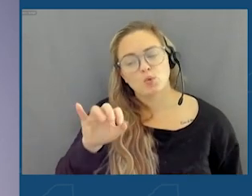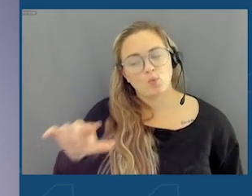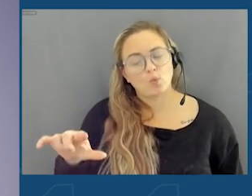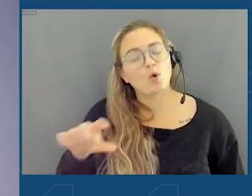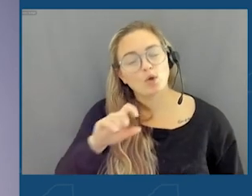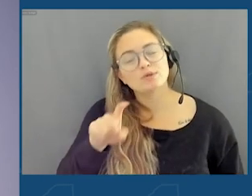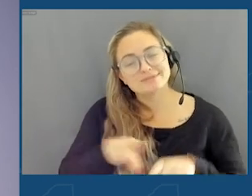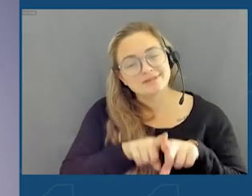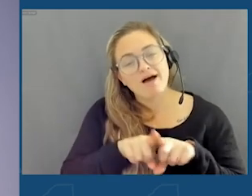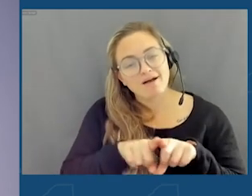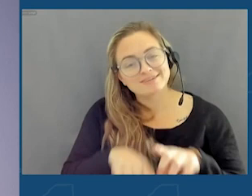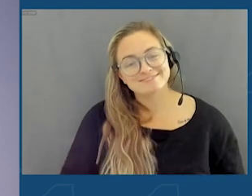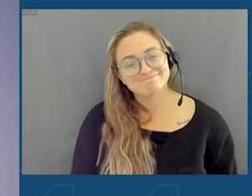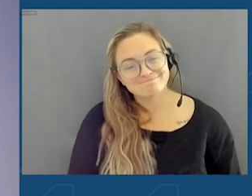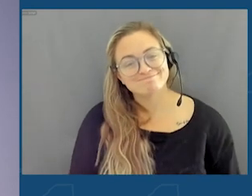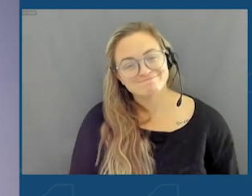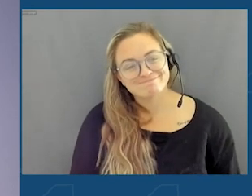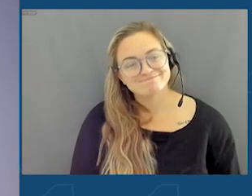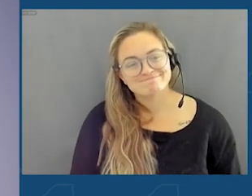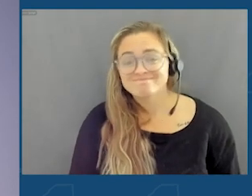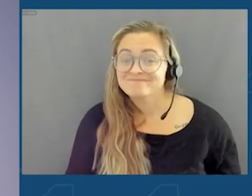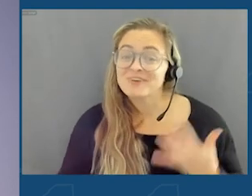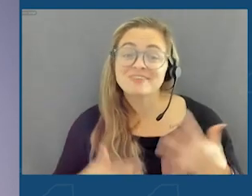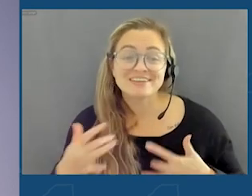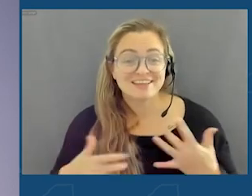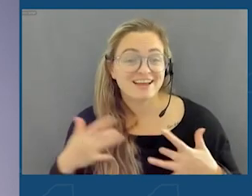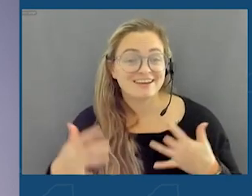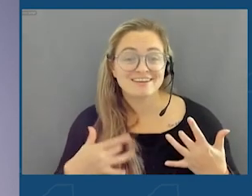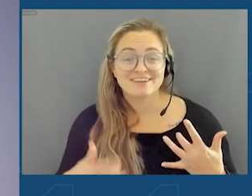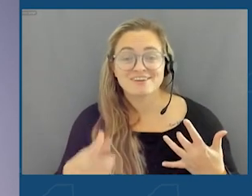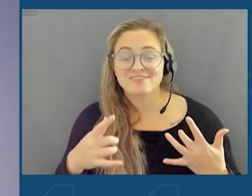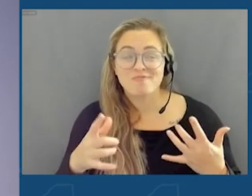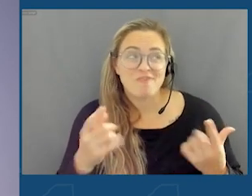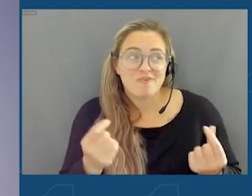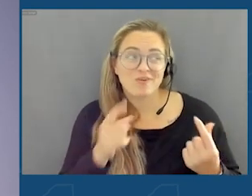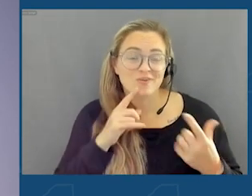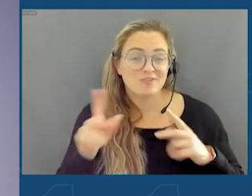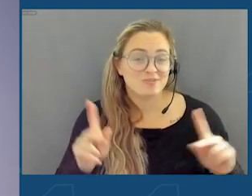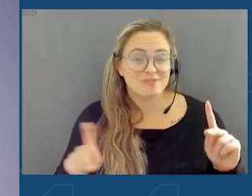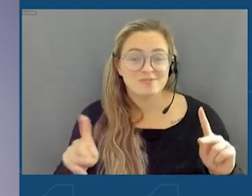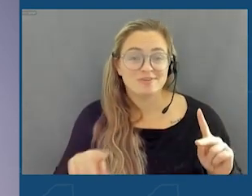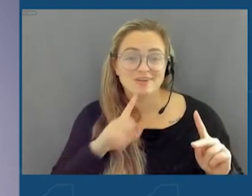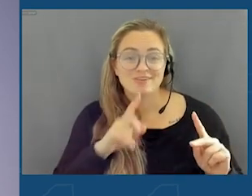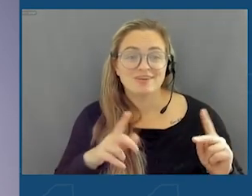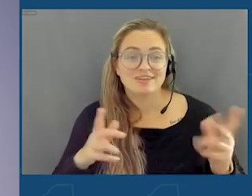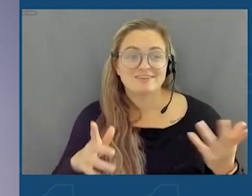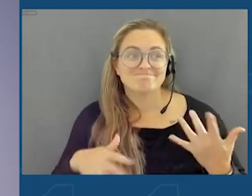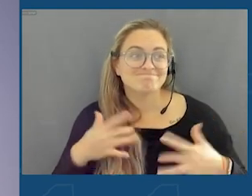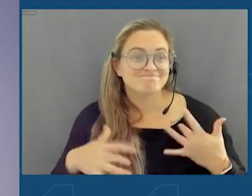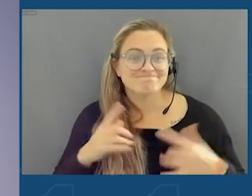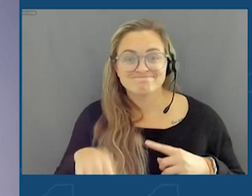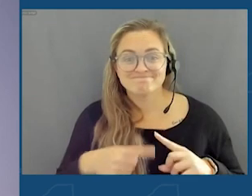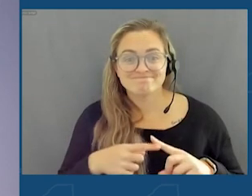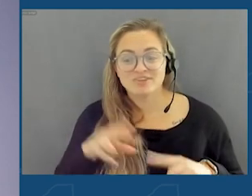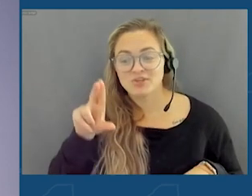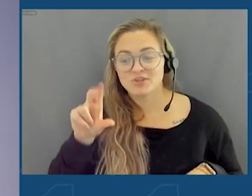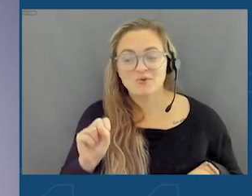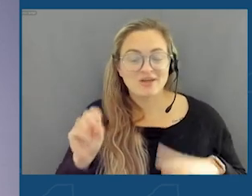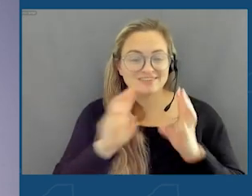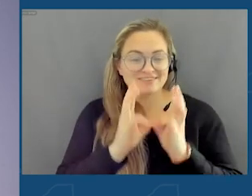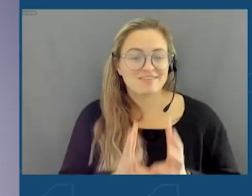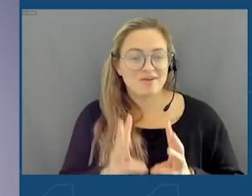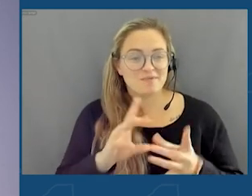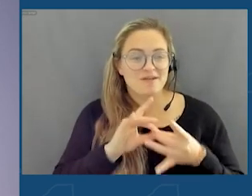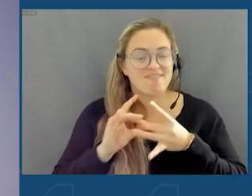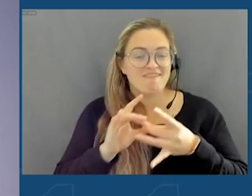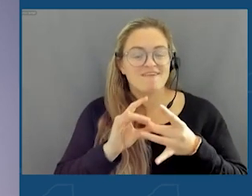very excited about what we're doing here for people. And I really am excited about the U.S. Climate Alliance